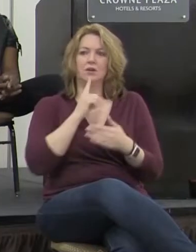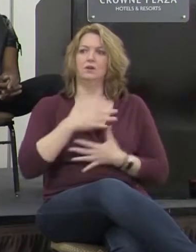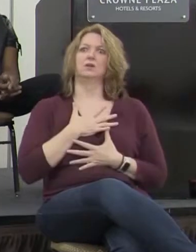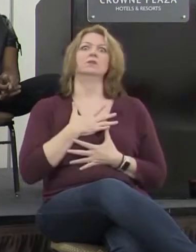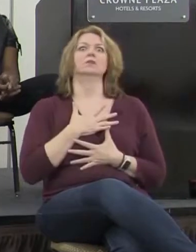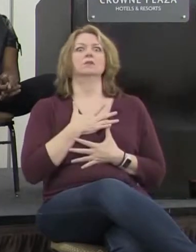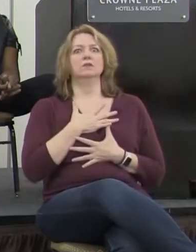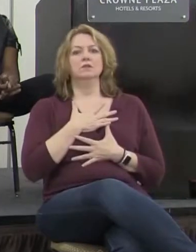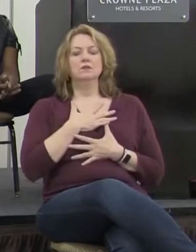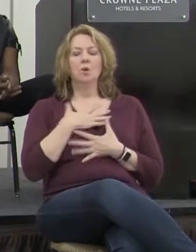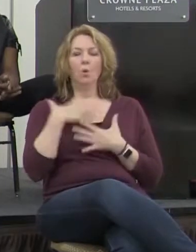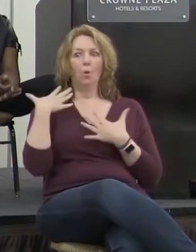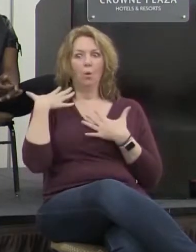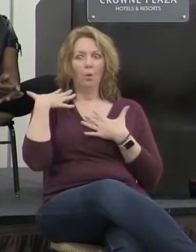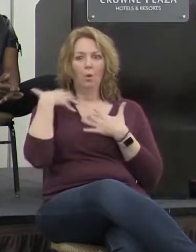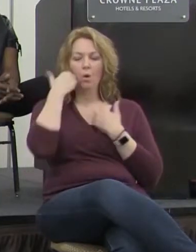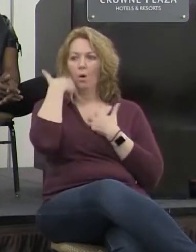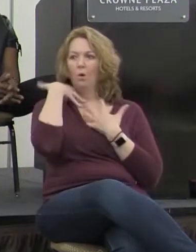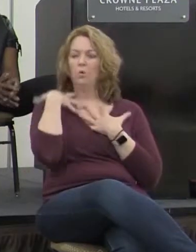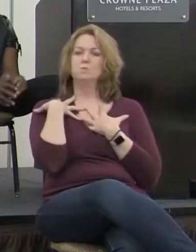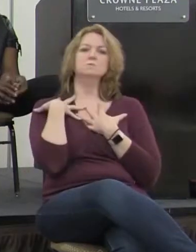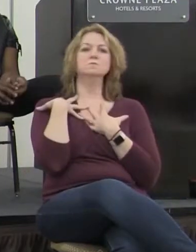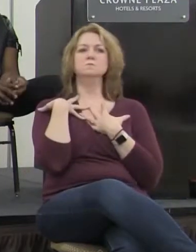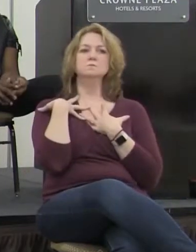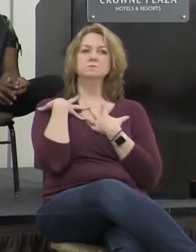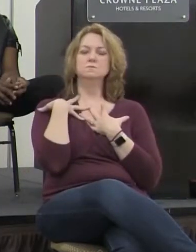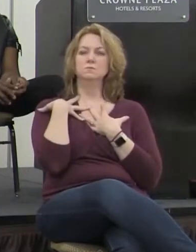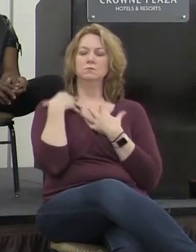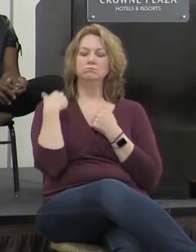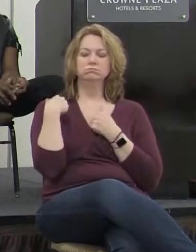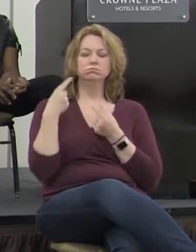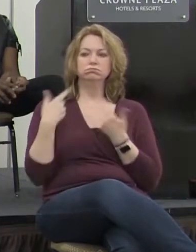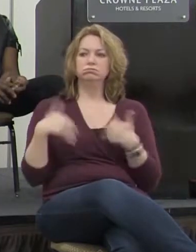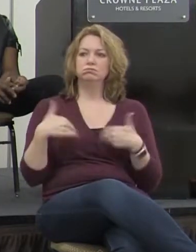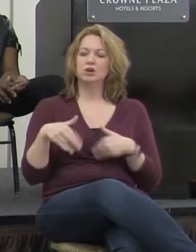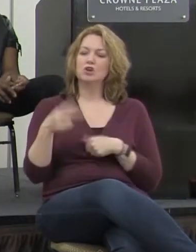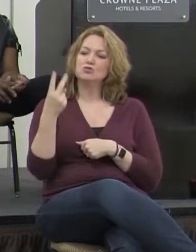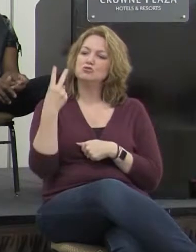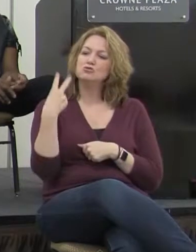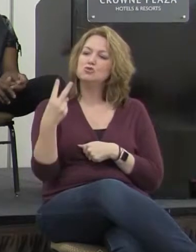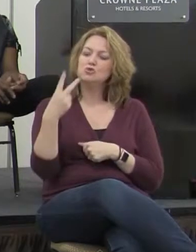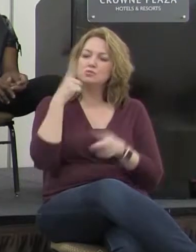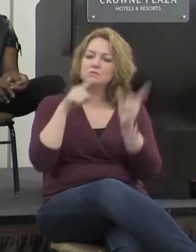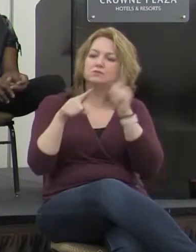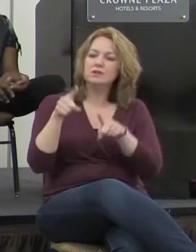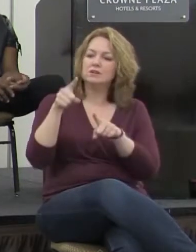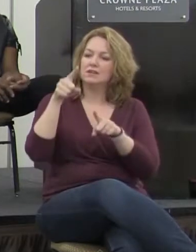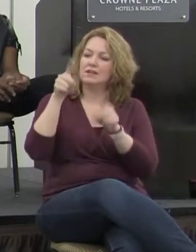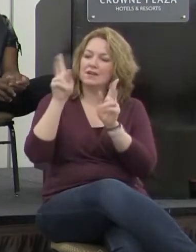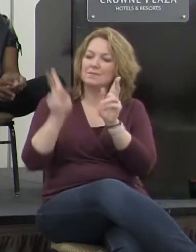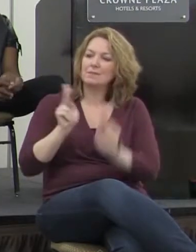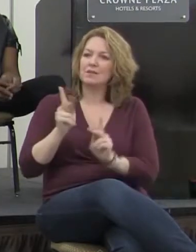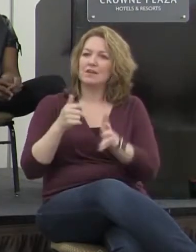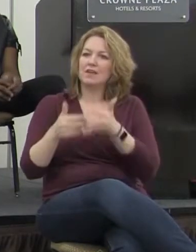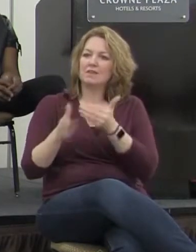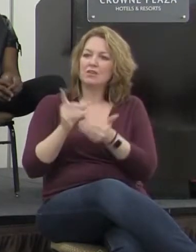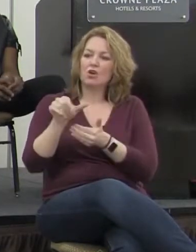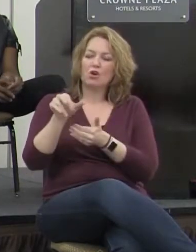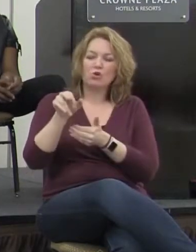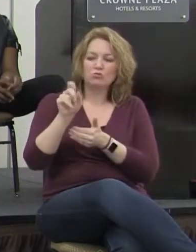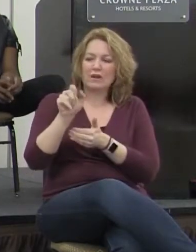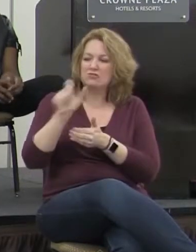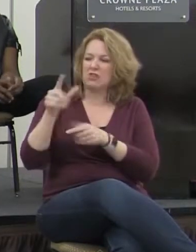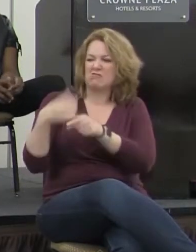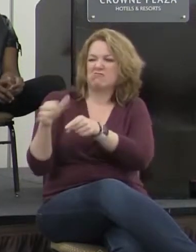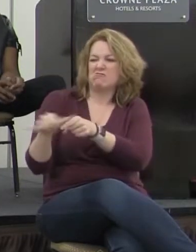of the hottest scenes that they had ever seen between two consenting individuals, even though it was racial slurs